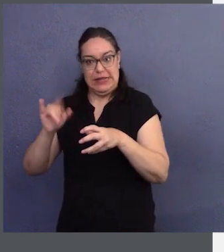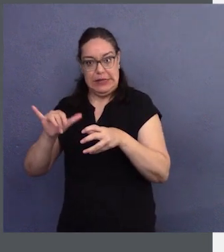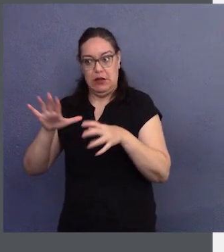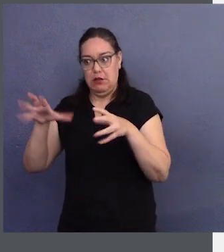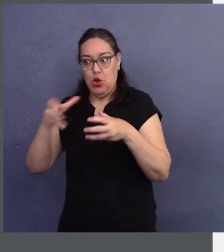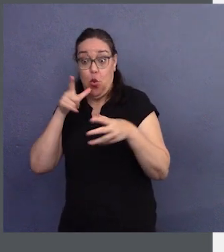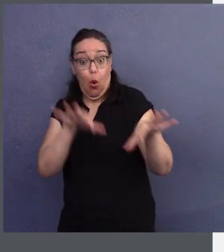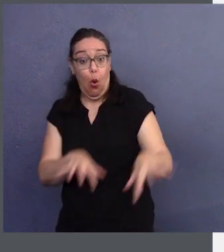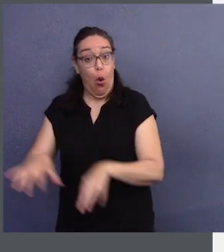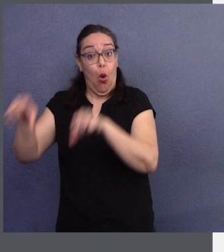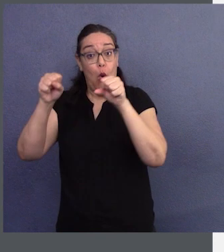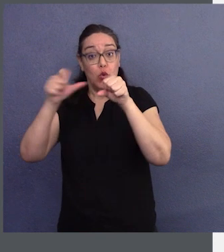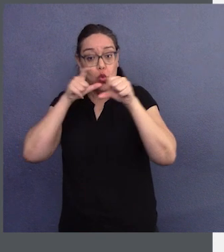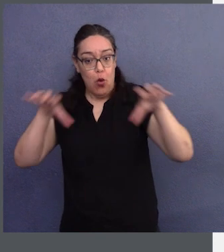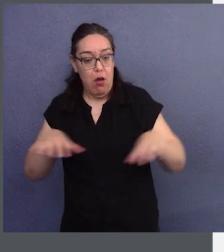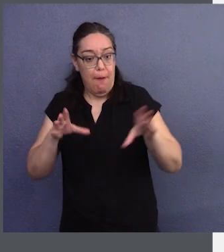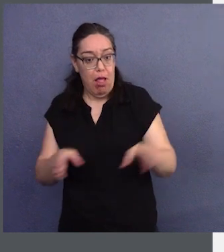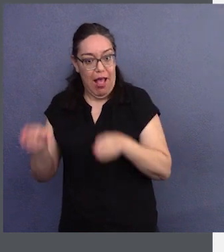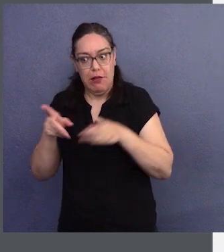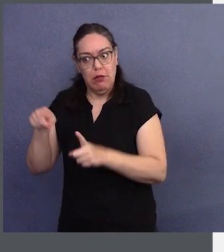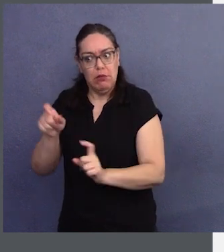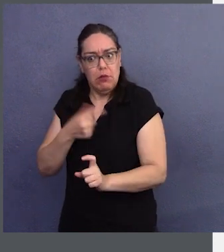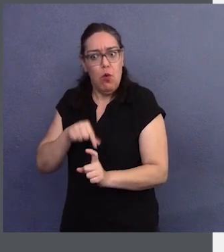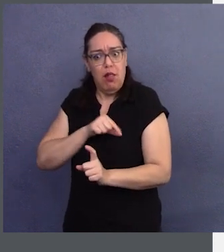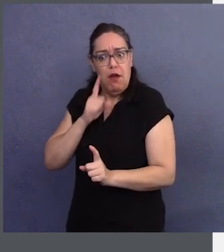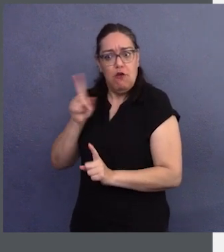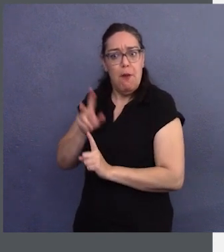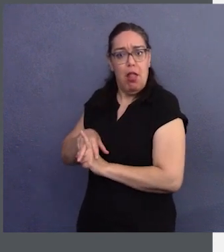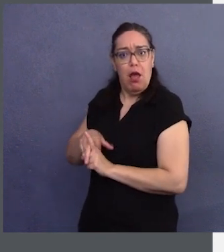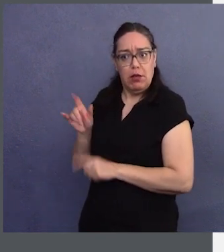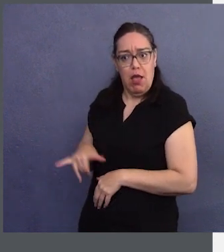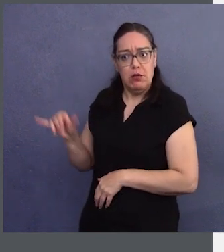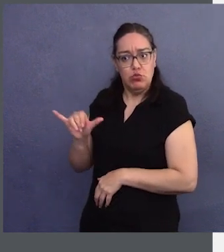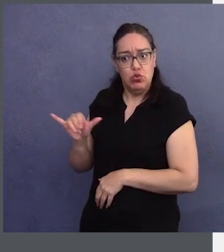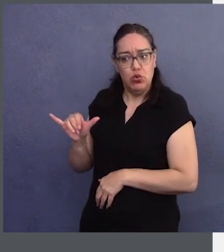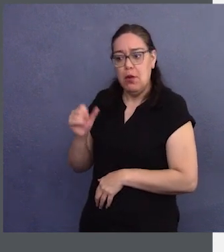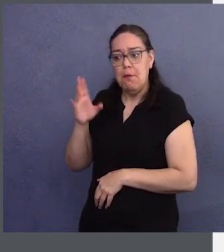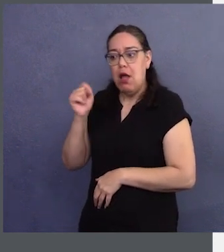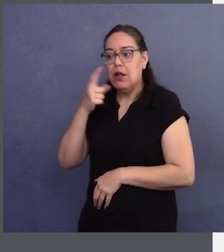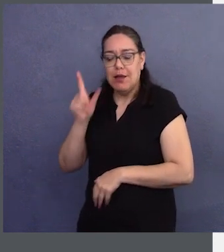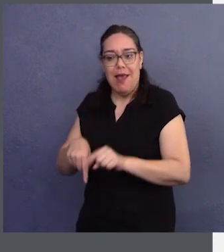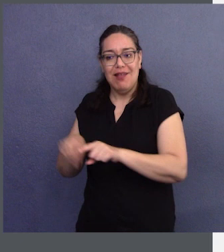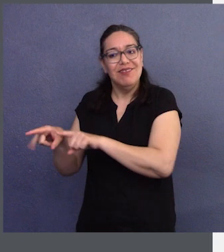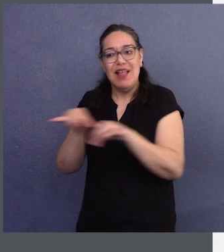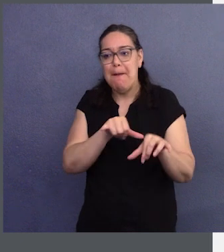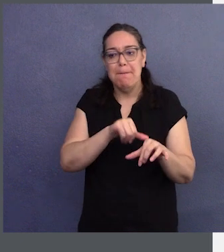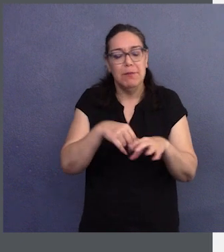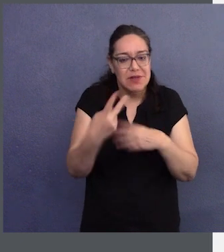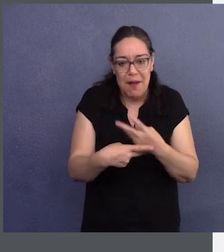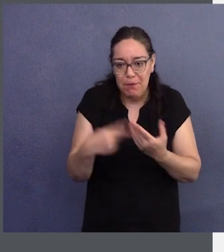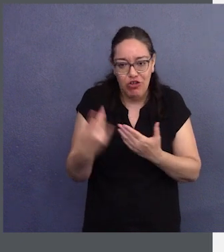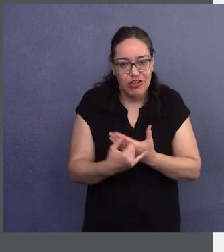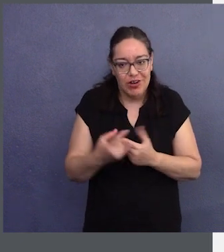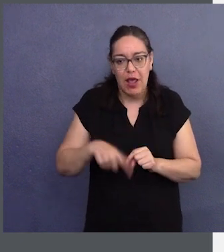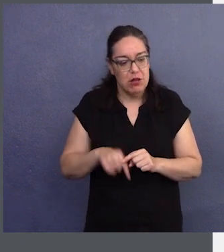is hosting it is also eligible to apply. Okay. It just can't be the same kind of project. You know what I